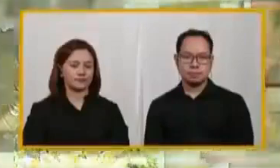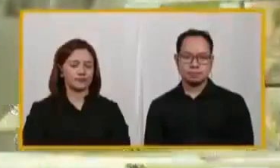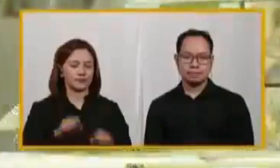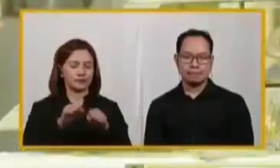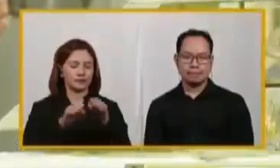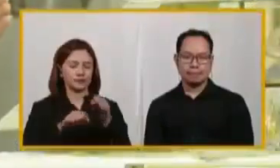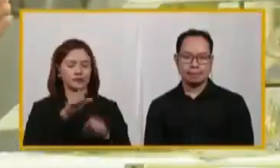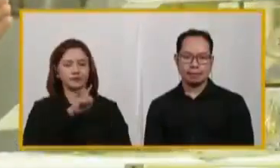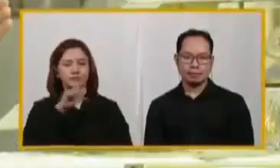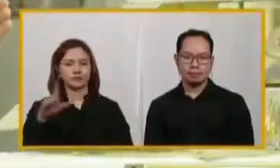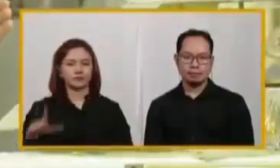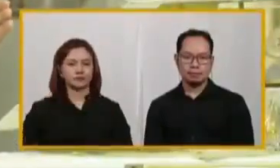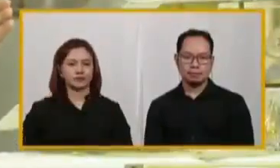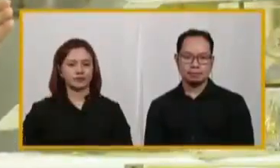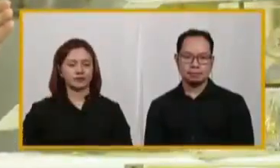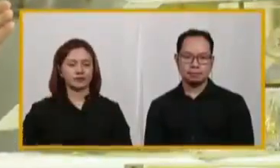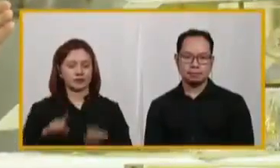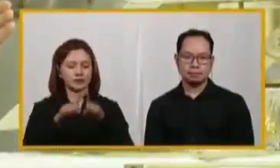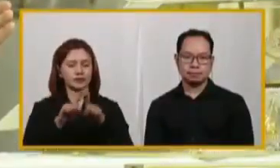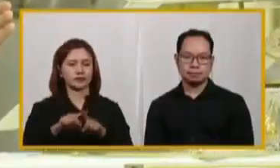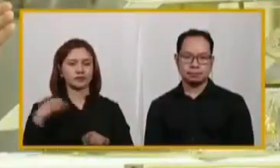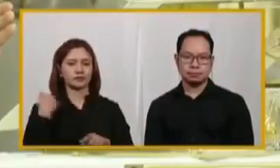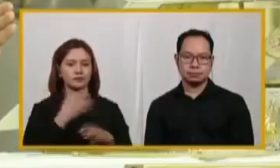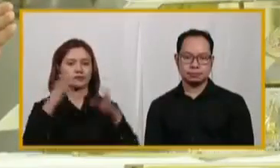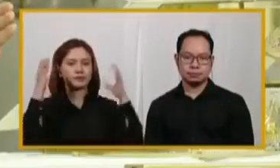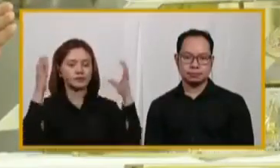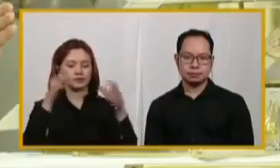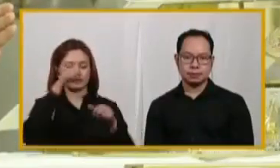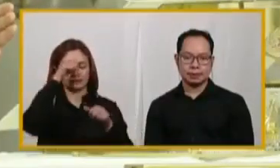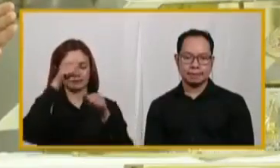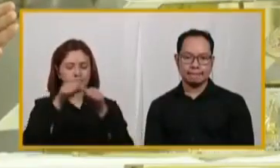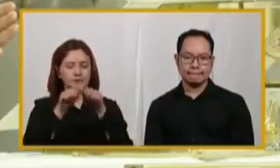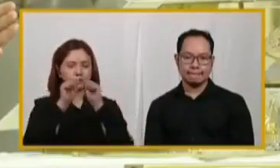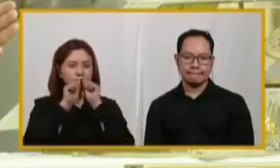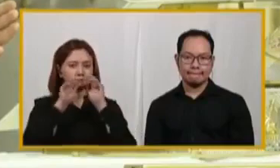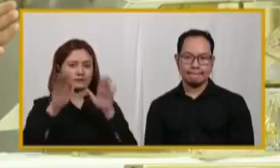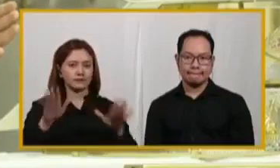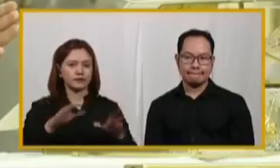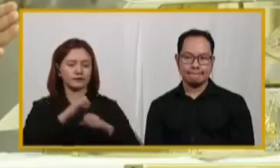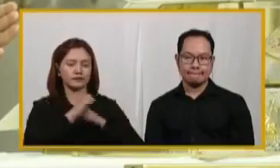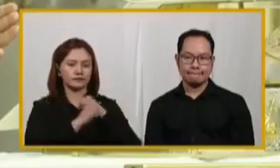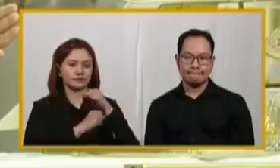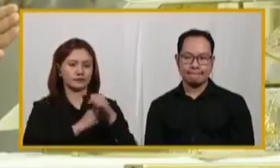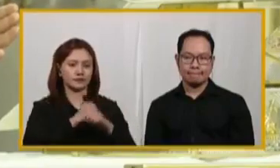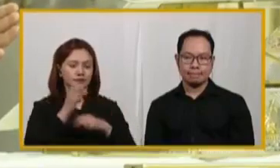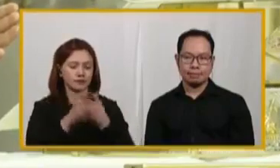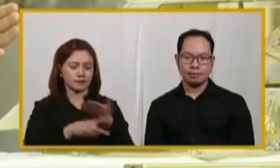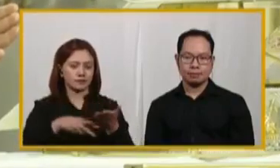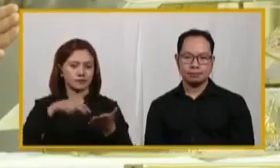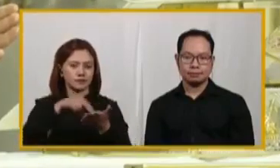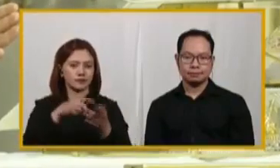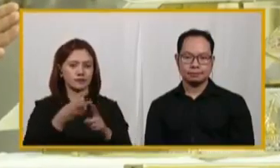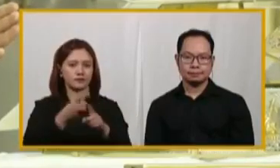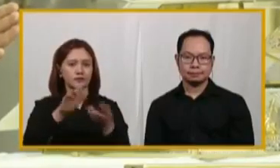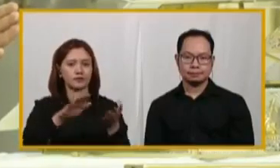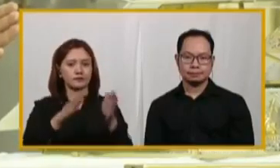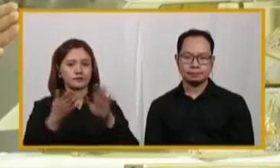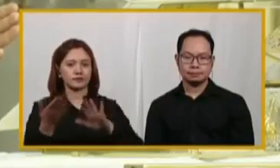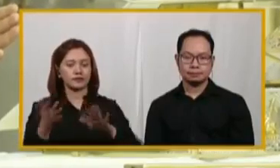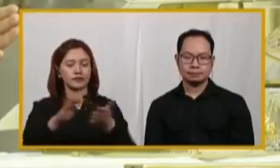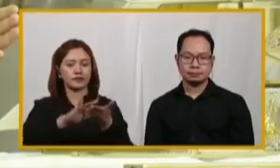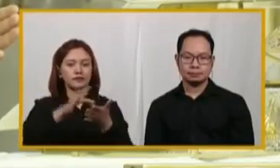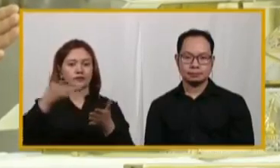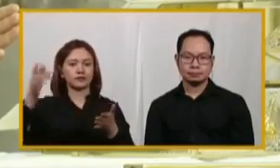Therefore, O Lord, as we celebrate the memorial of the Blessed Passion, the resurrection from the dead, and the